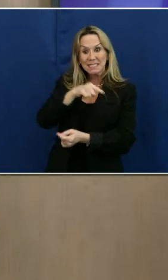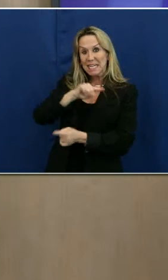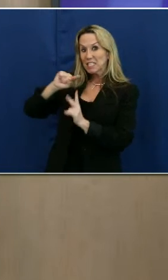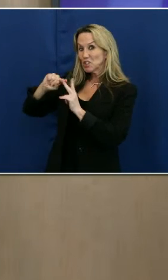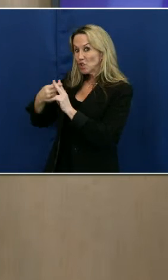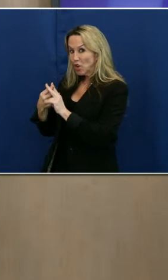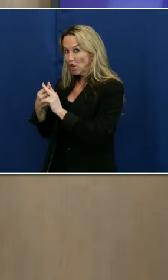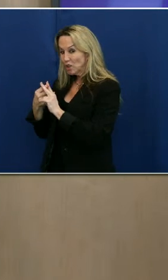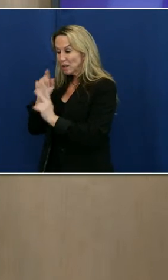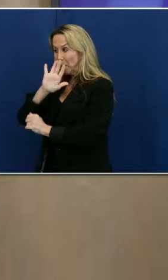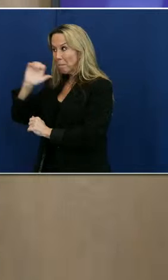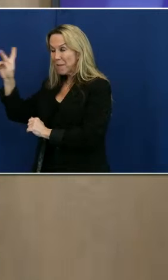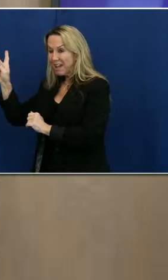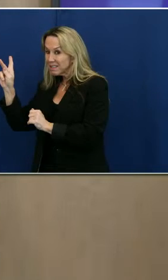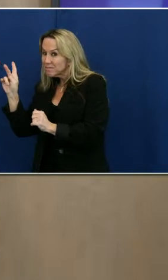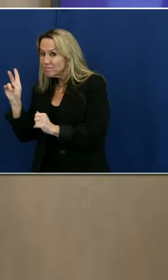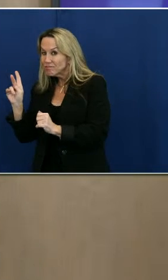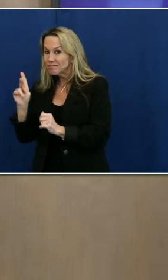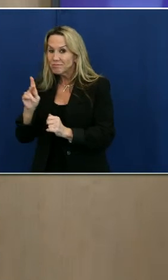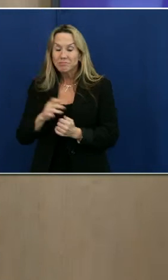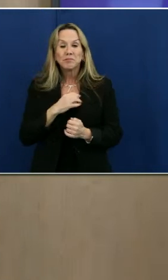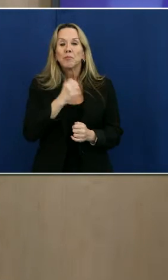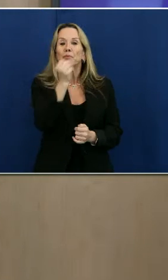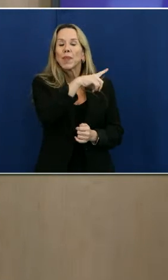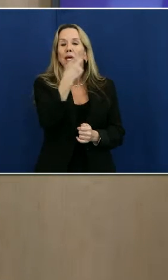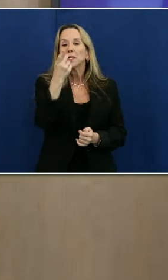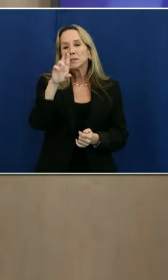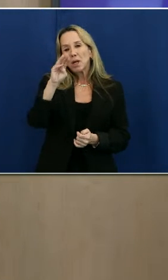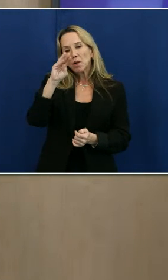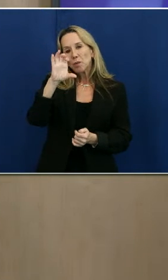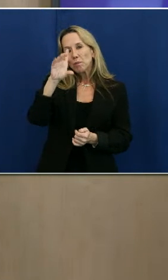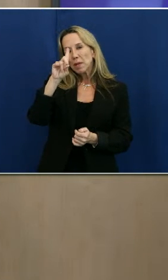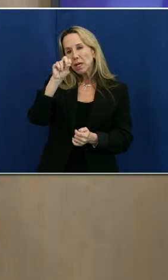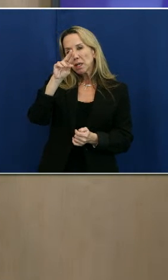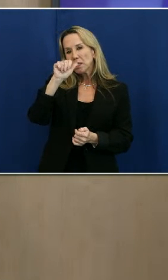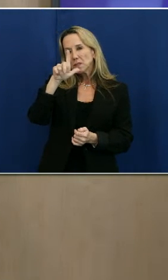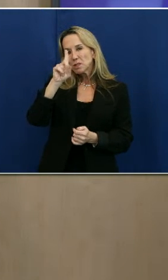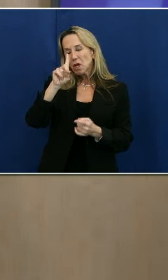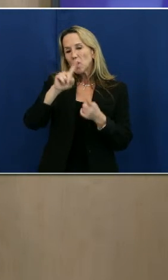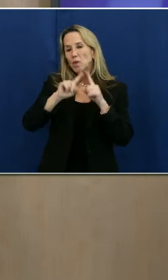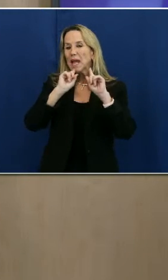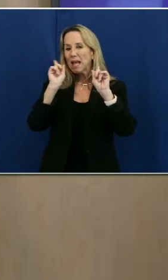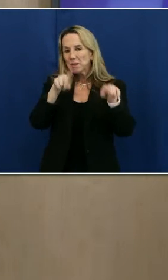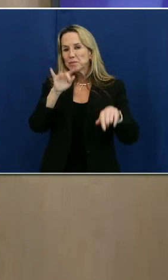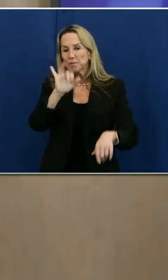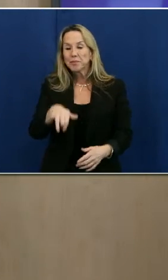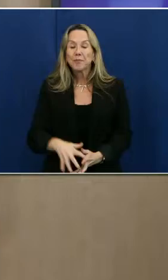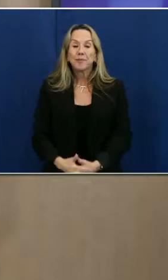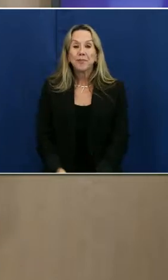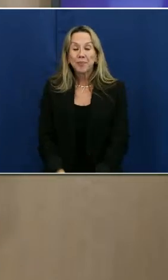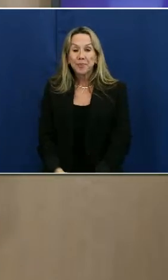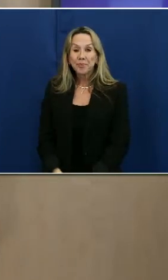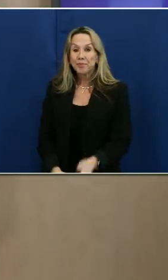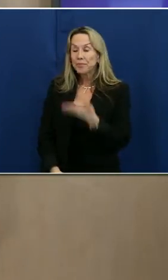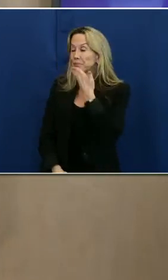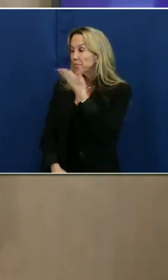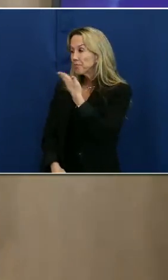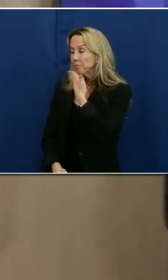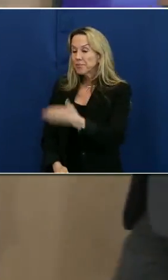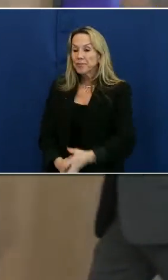I'm going to ask Dr. McDonald to come up and address that question. Thank you.